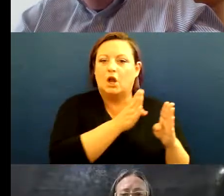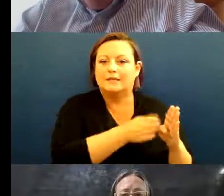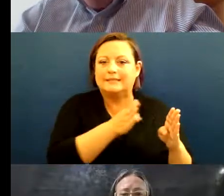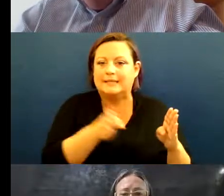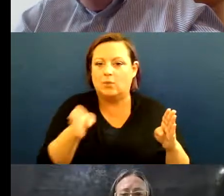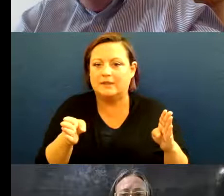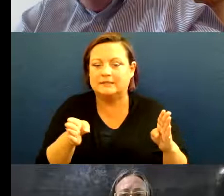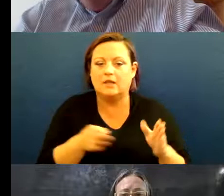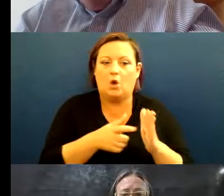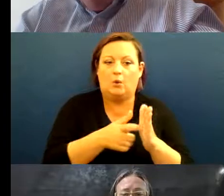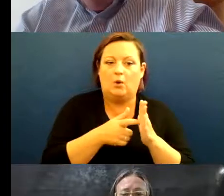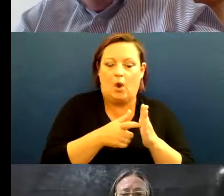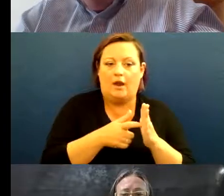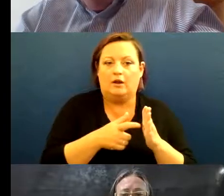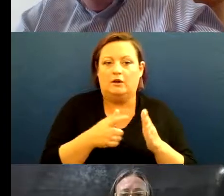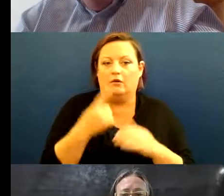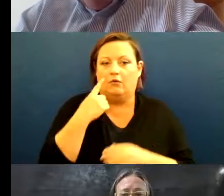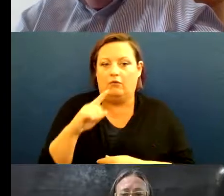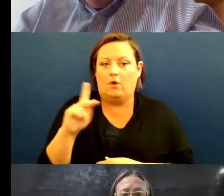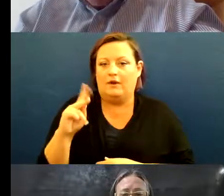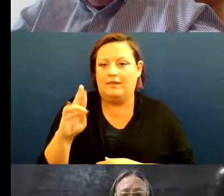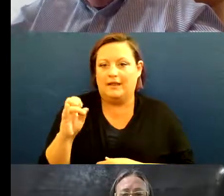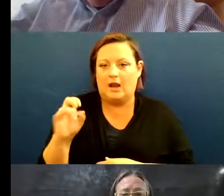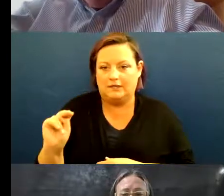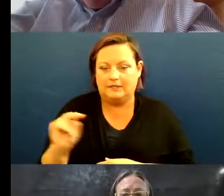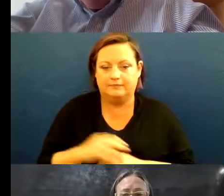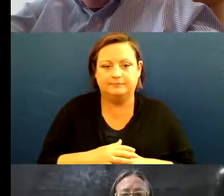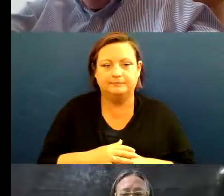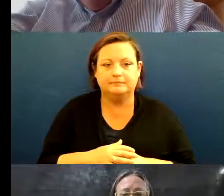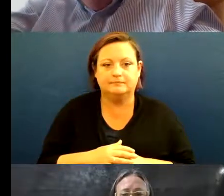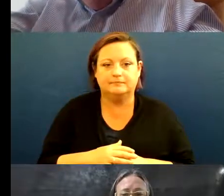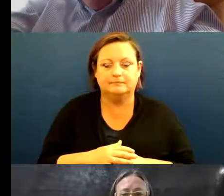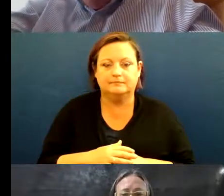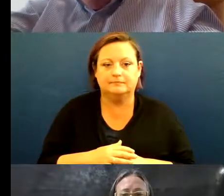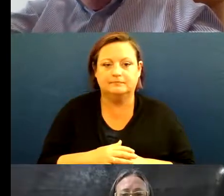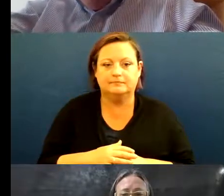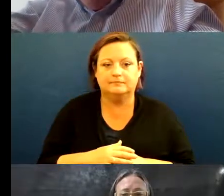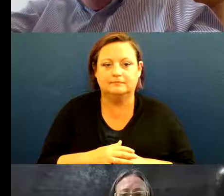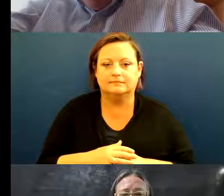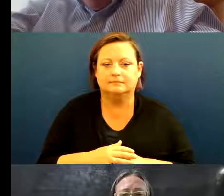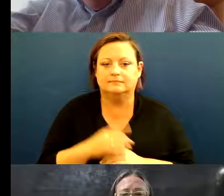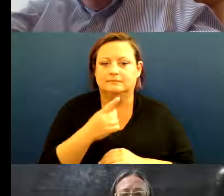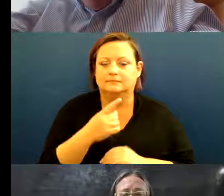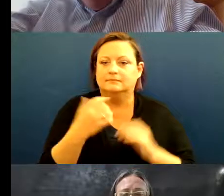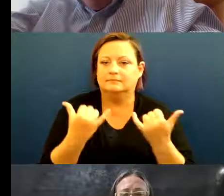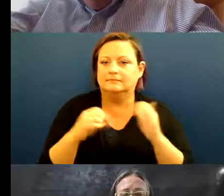for formation of keratin filaments. So this is an example